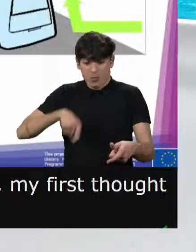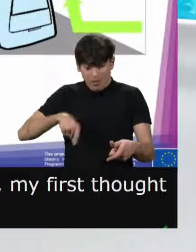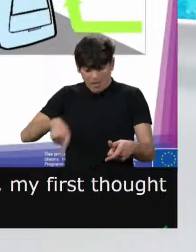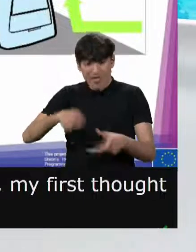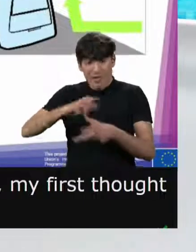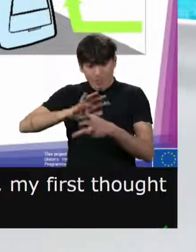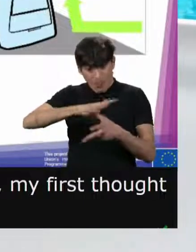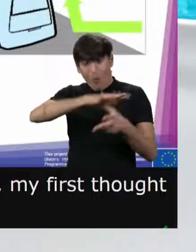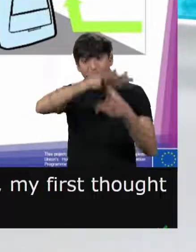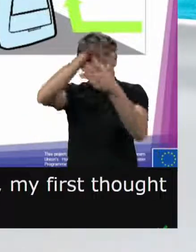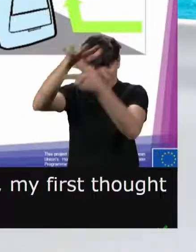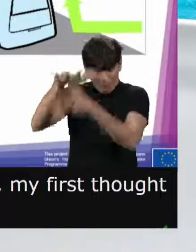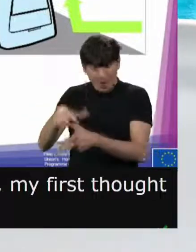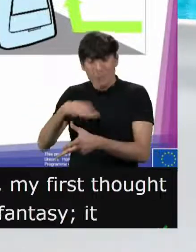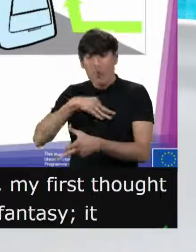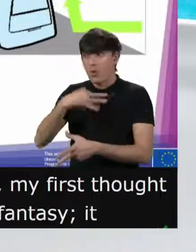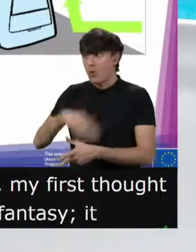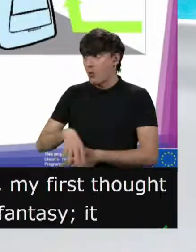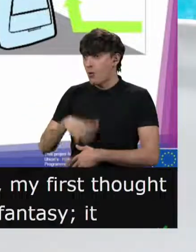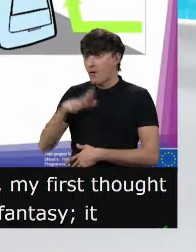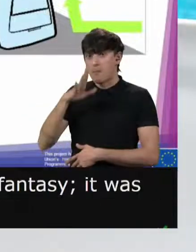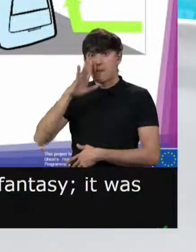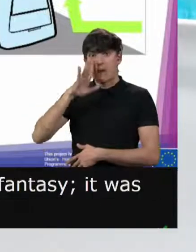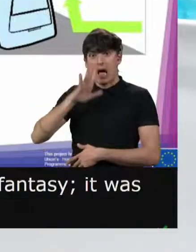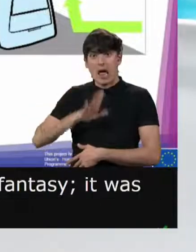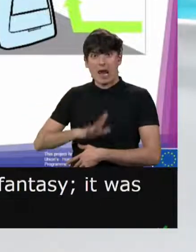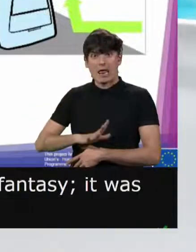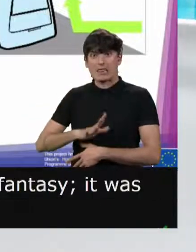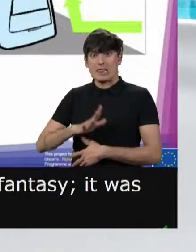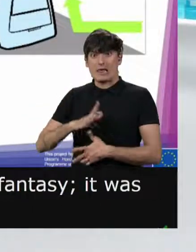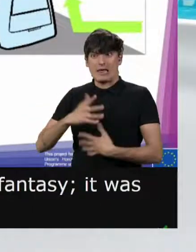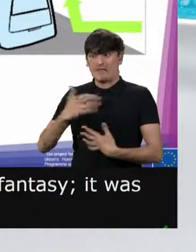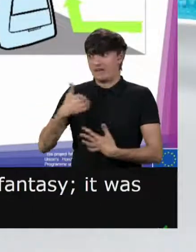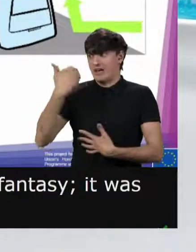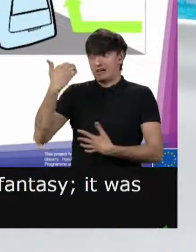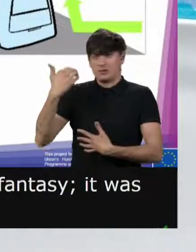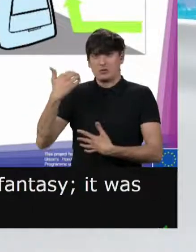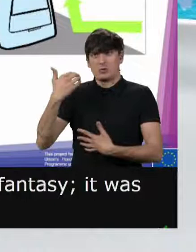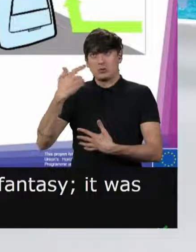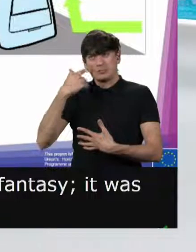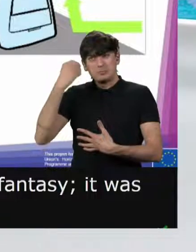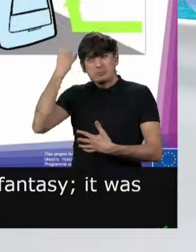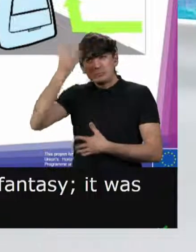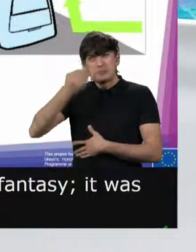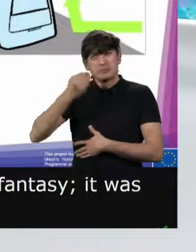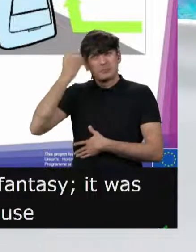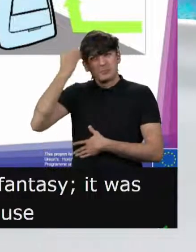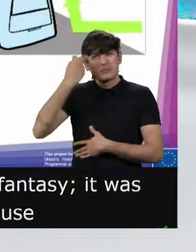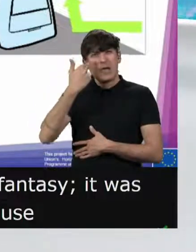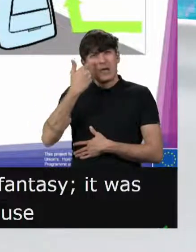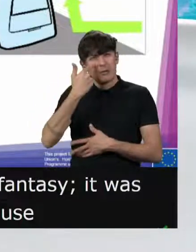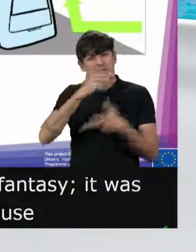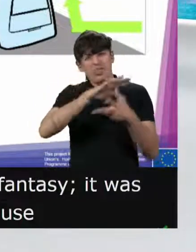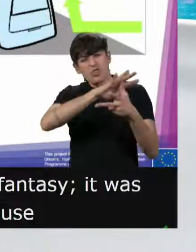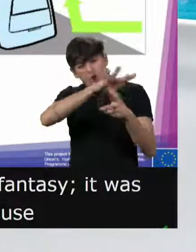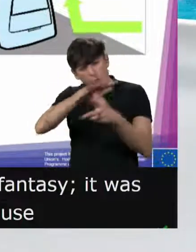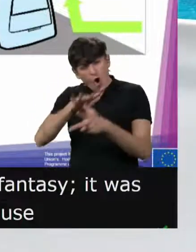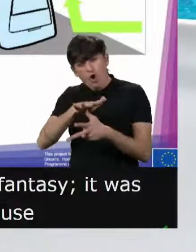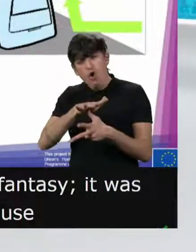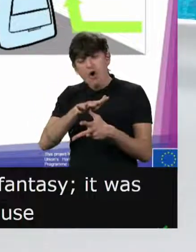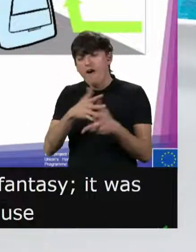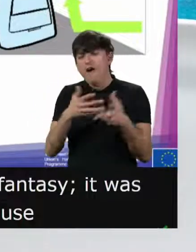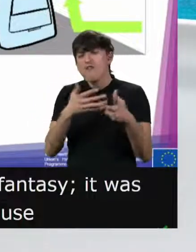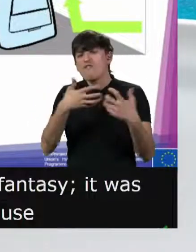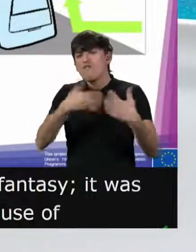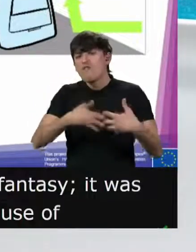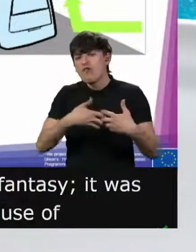fiction. But then we began to look at the use of drones for carrying